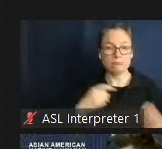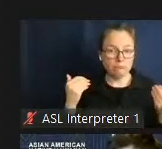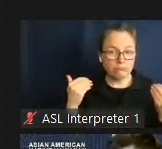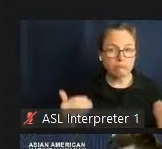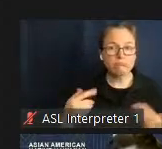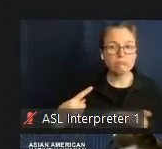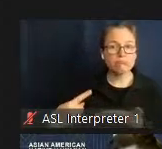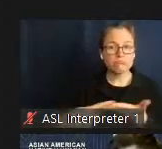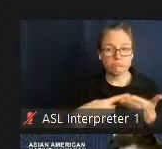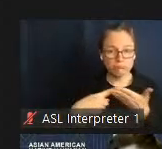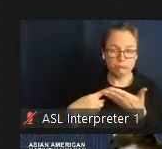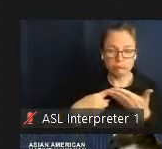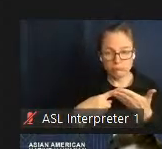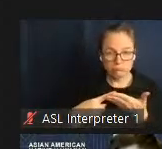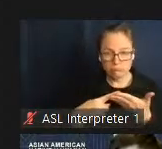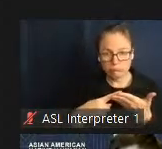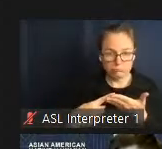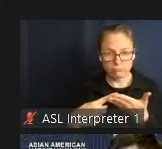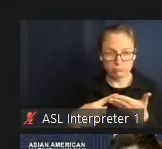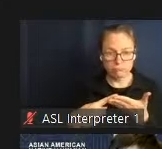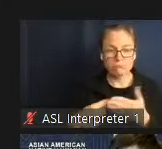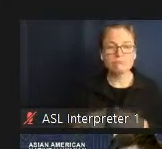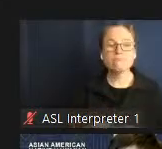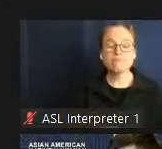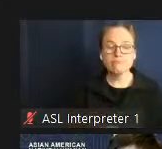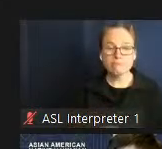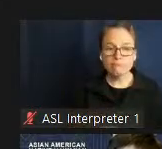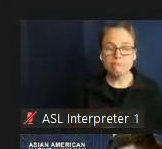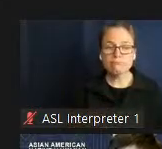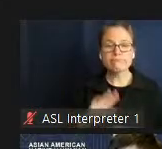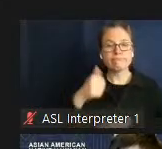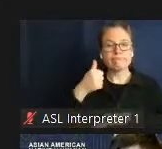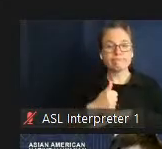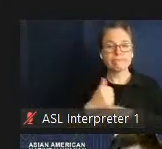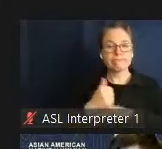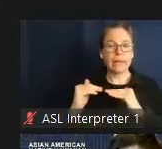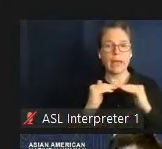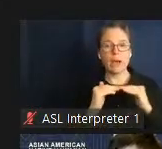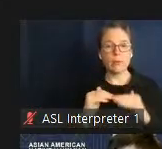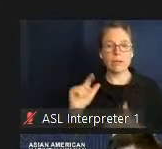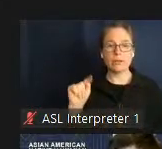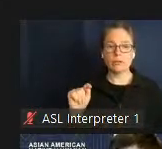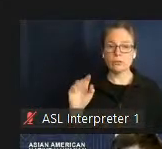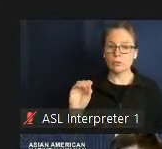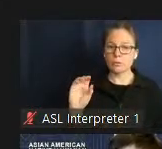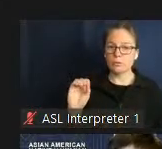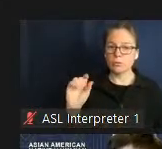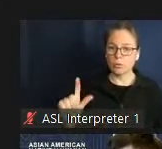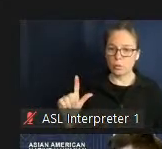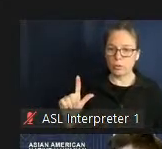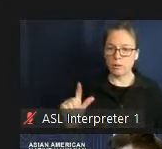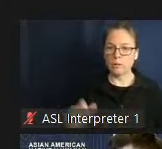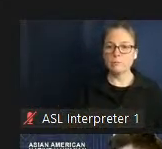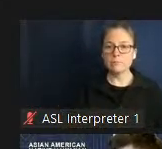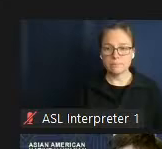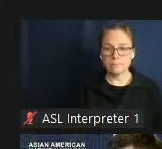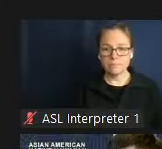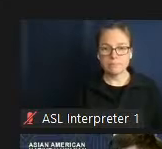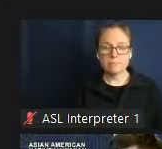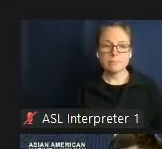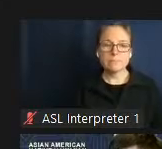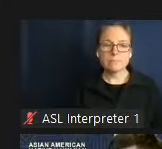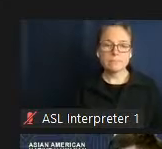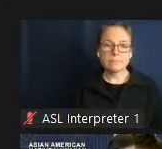budget, we set about establishing a budget equity tool. And some elements of that budget equity